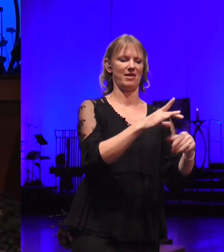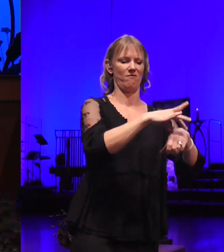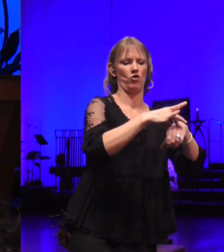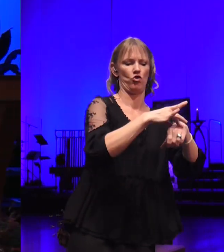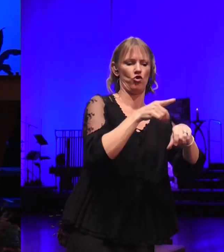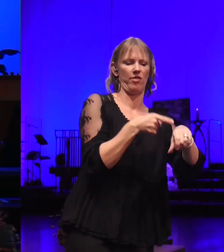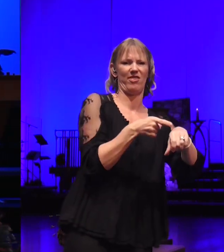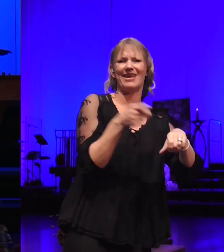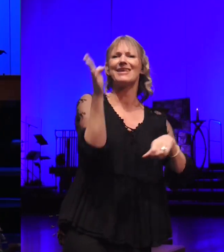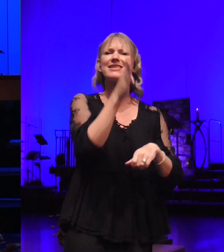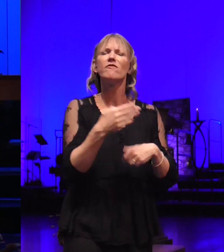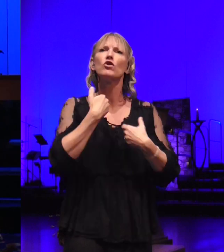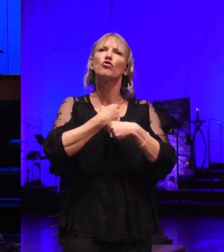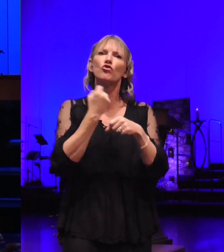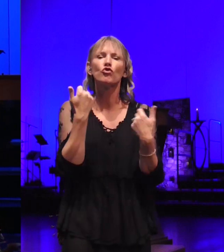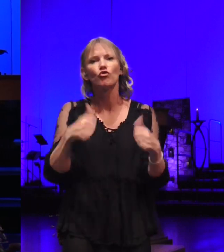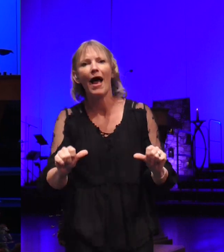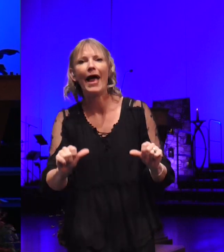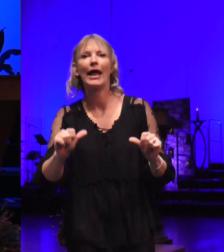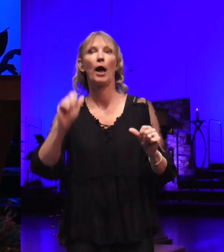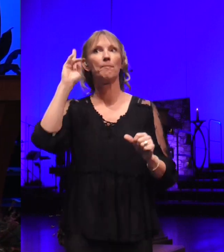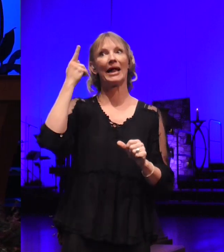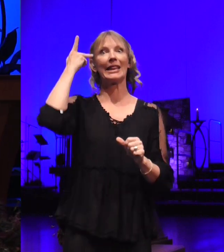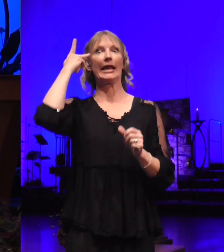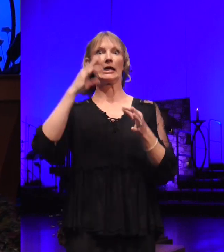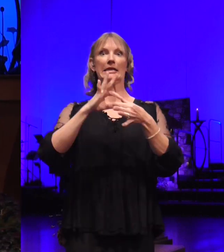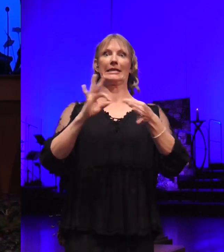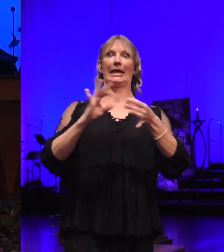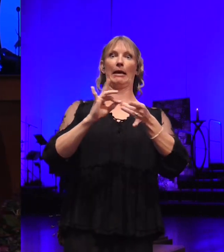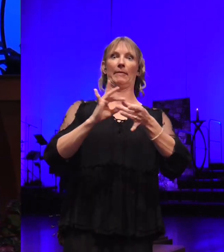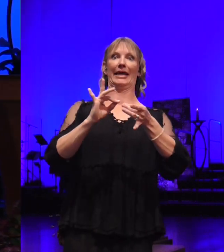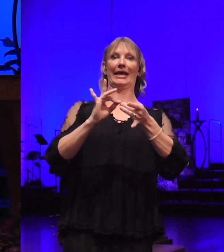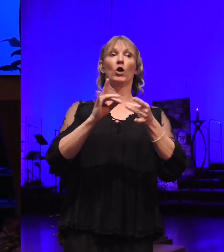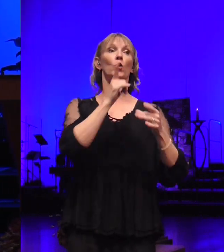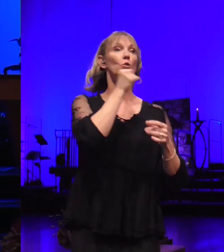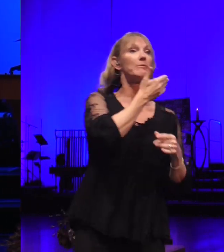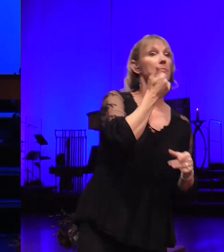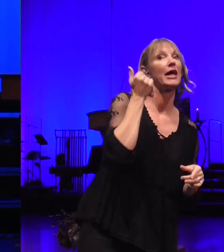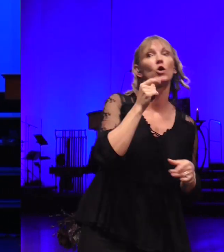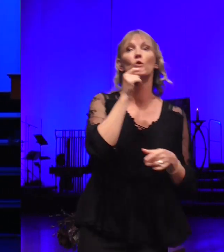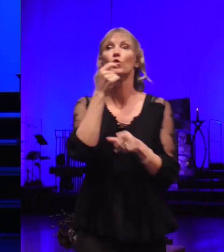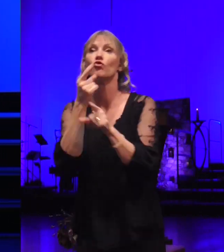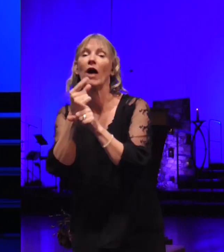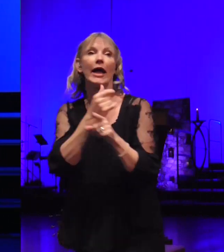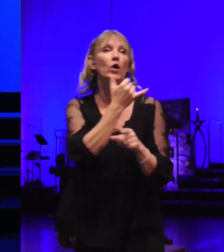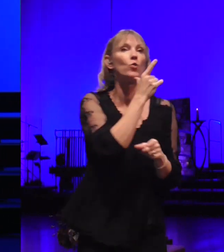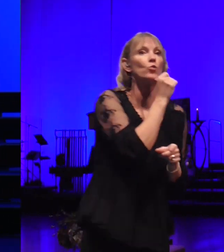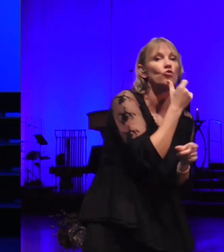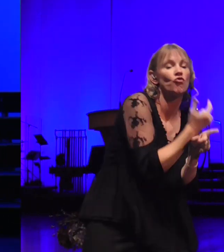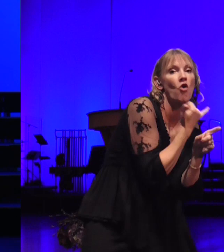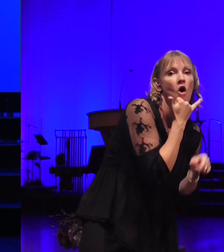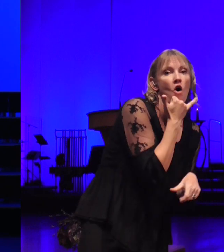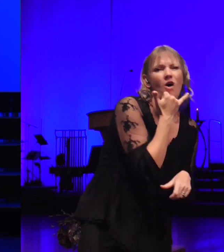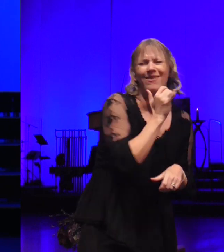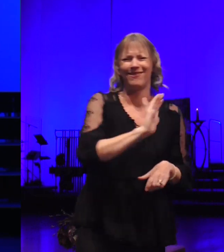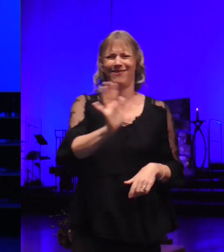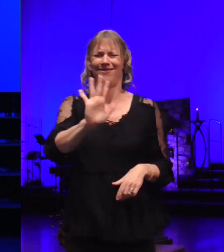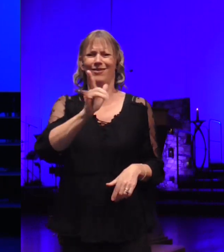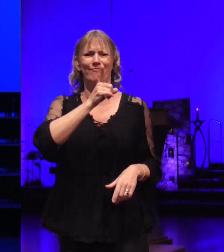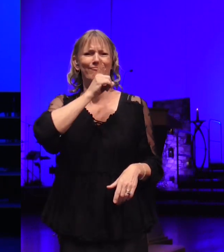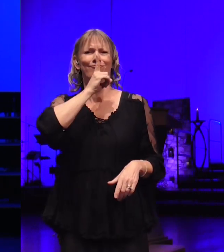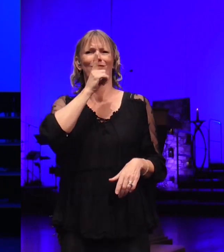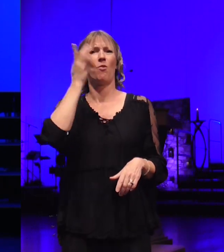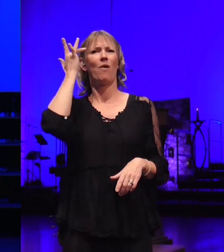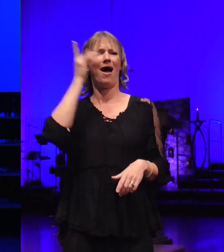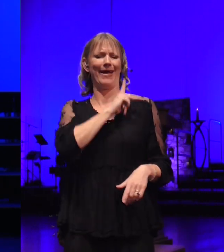trying to make a political statement about who's better or who's right and who's wrong. Because for him, the point